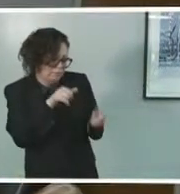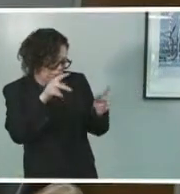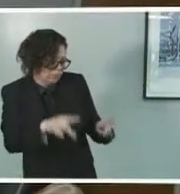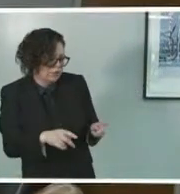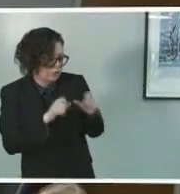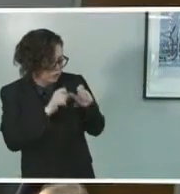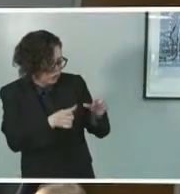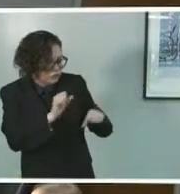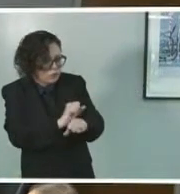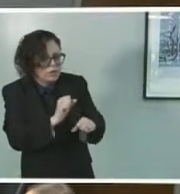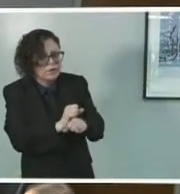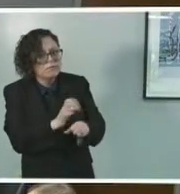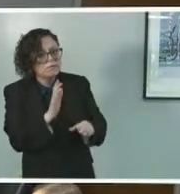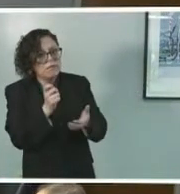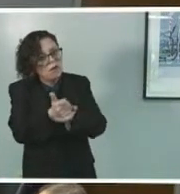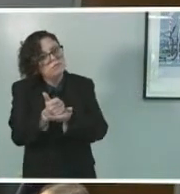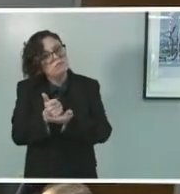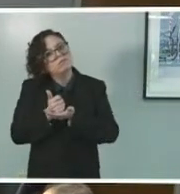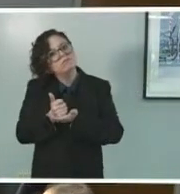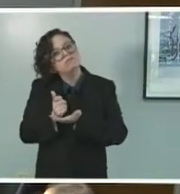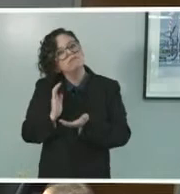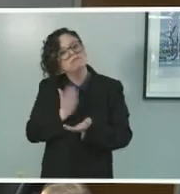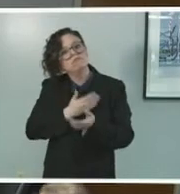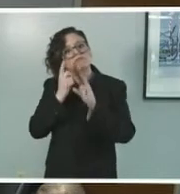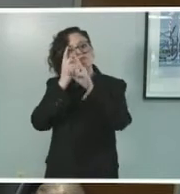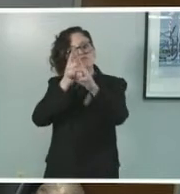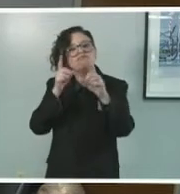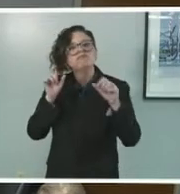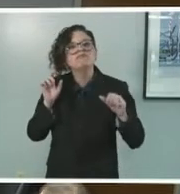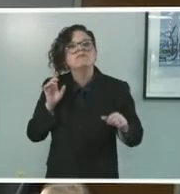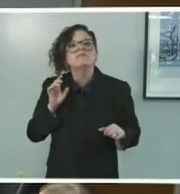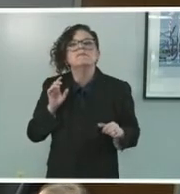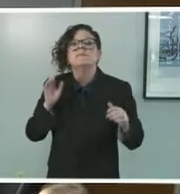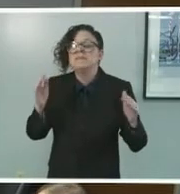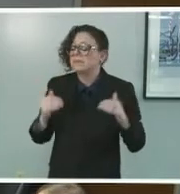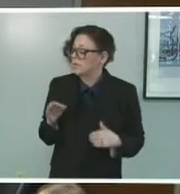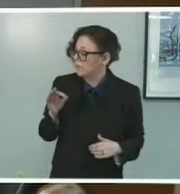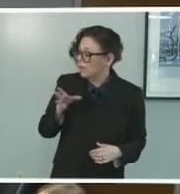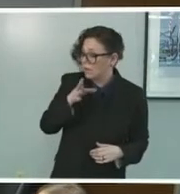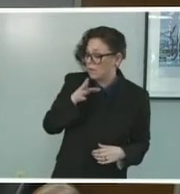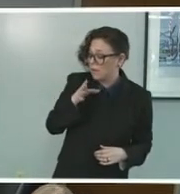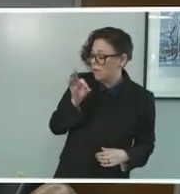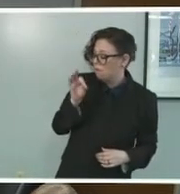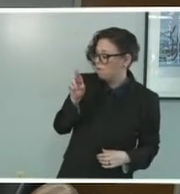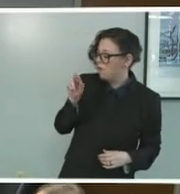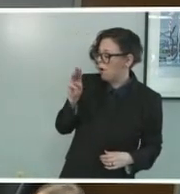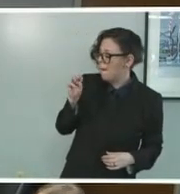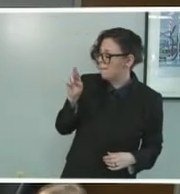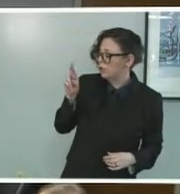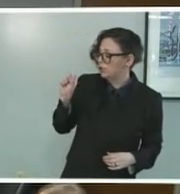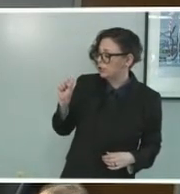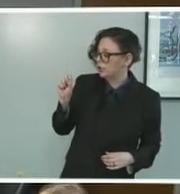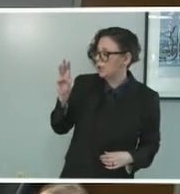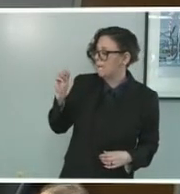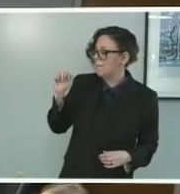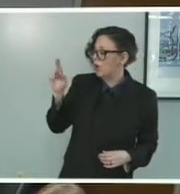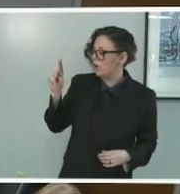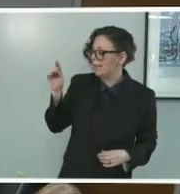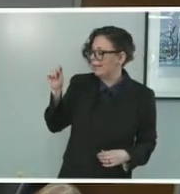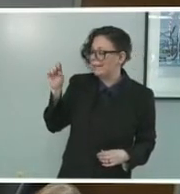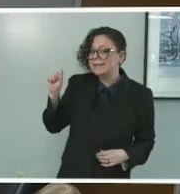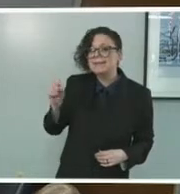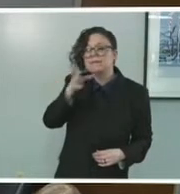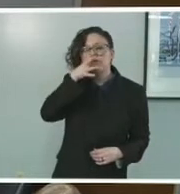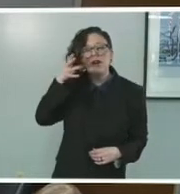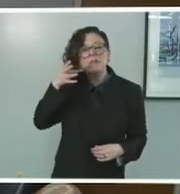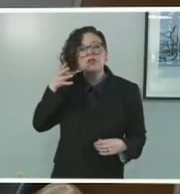Okay. Farmers markets certainly serve food, that sort of thing. Yes, Farmers markets, okay? Yes, yeah, definitely, but